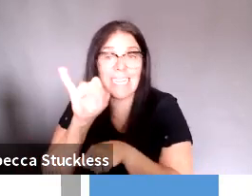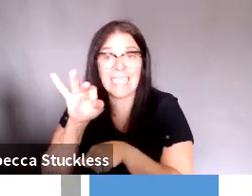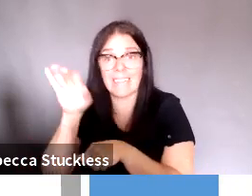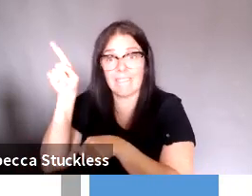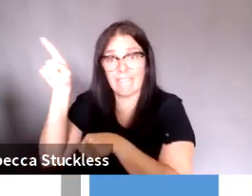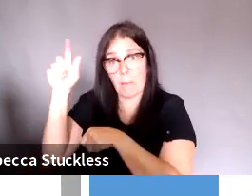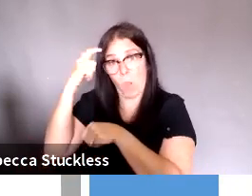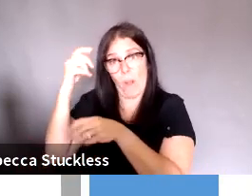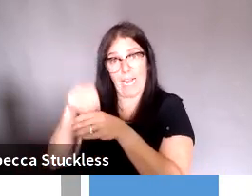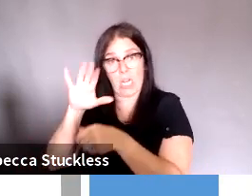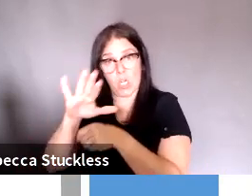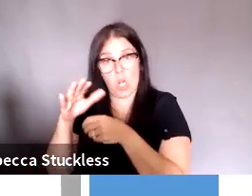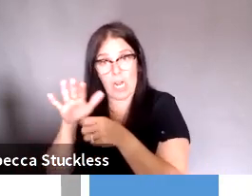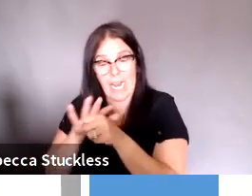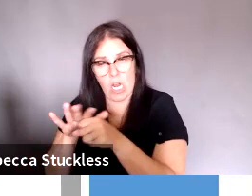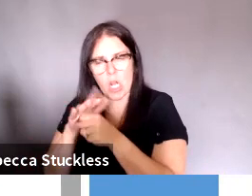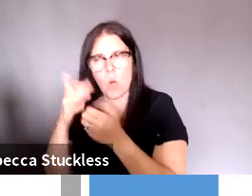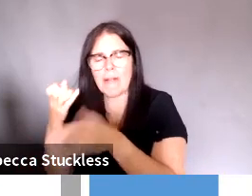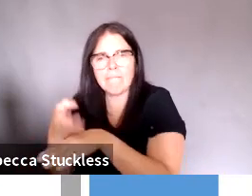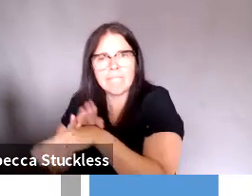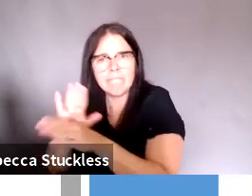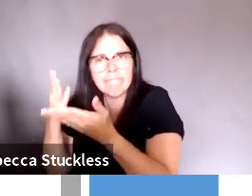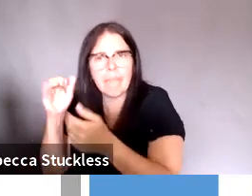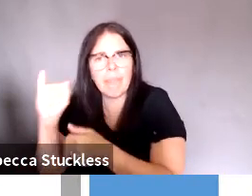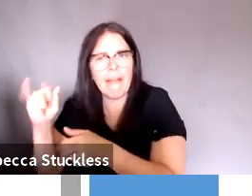looking for upskilling in a particular area and are happy,